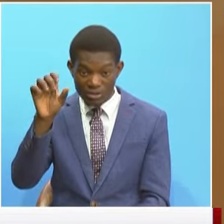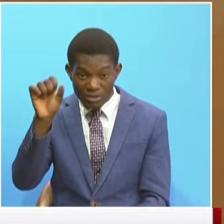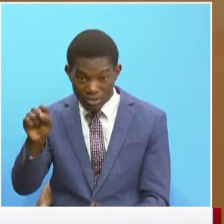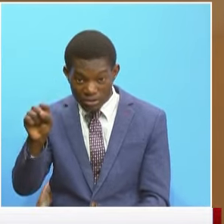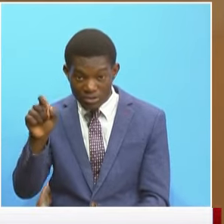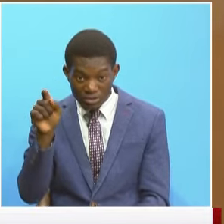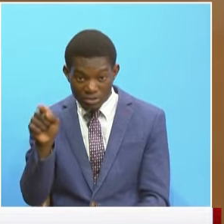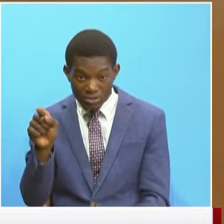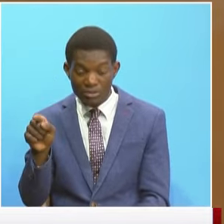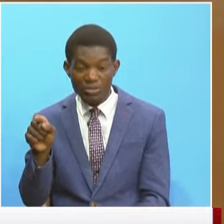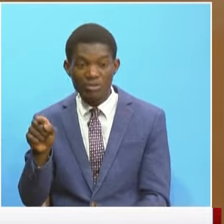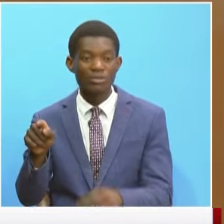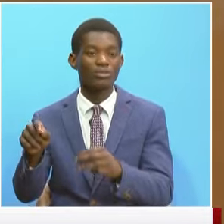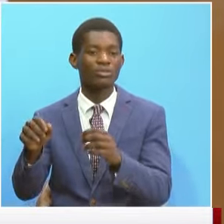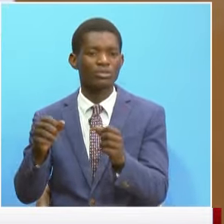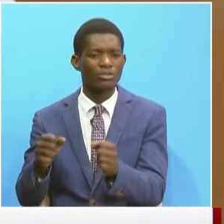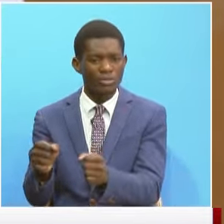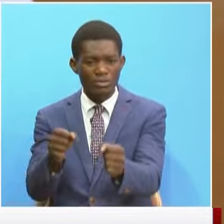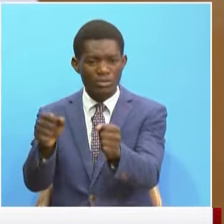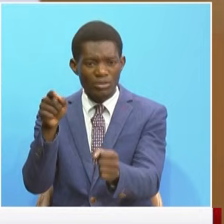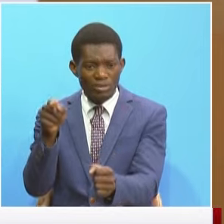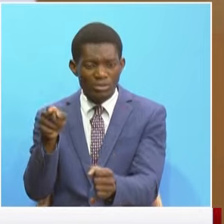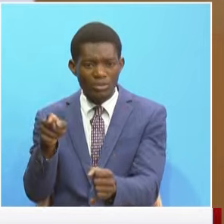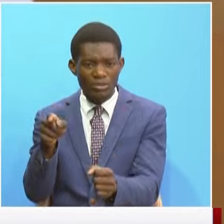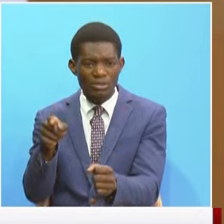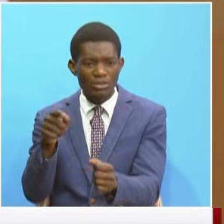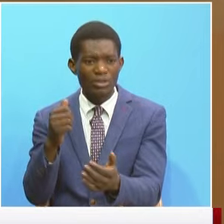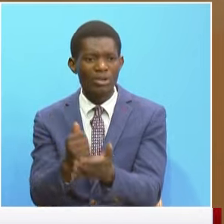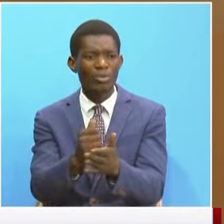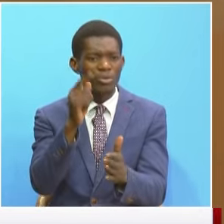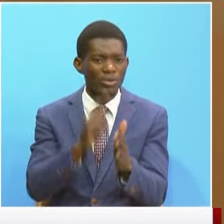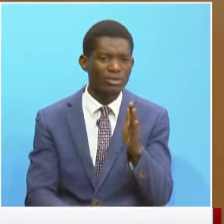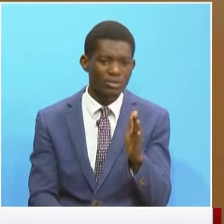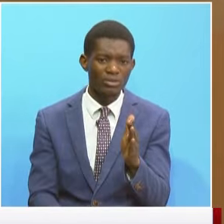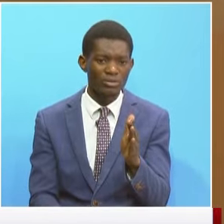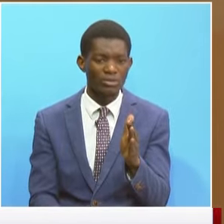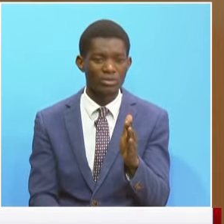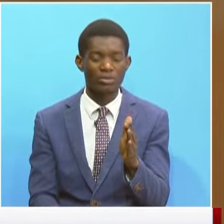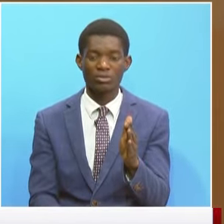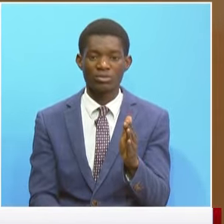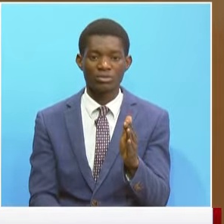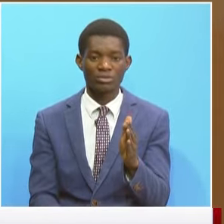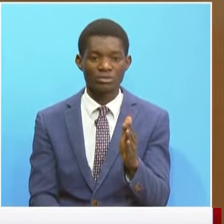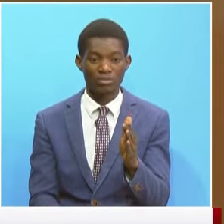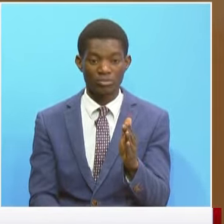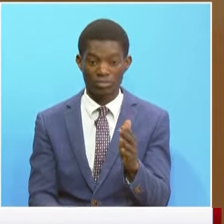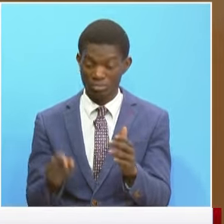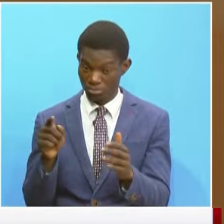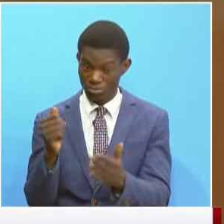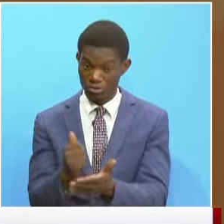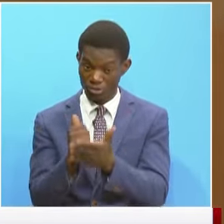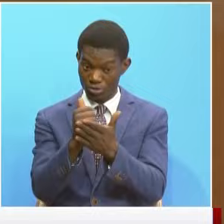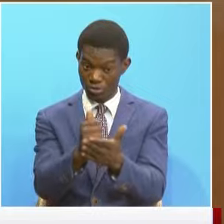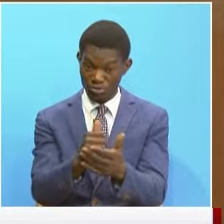management system, which is meant to put intervention such as